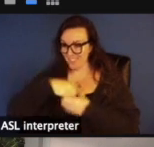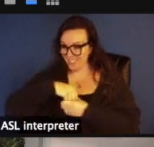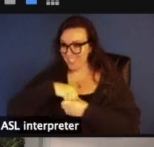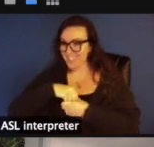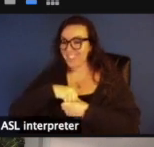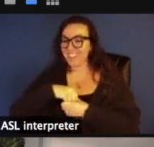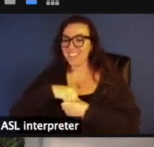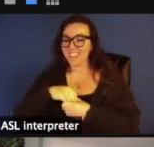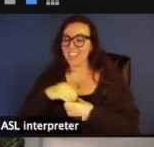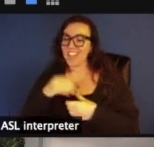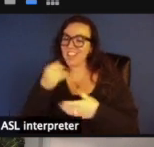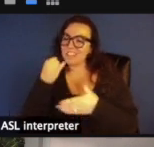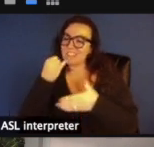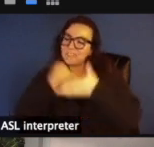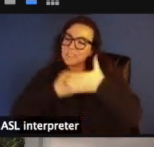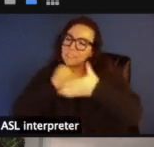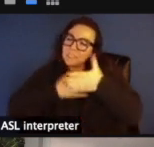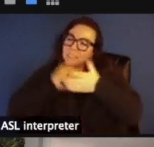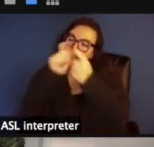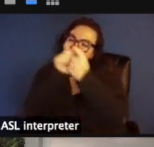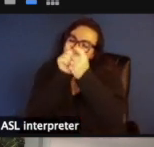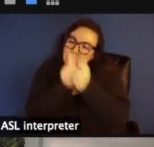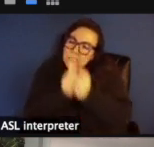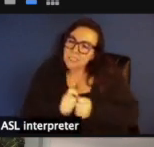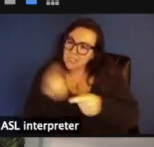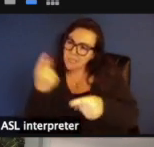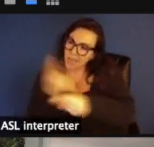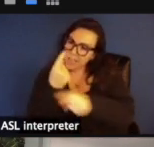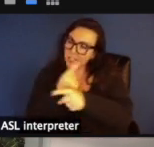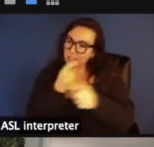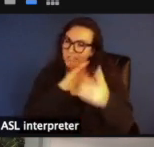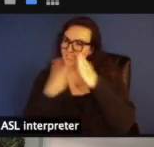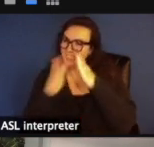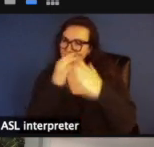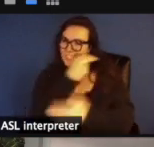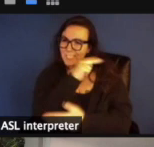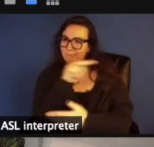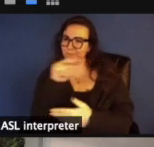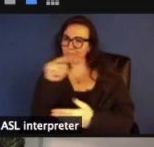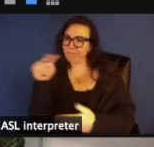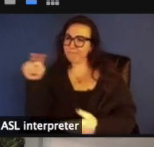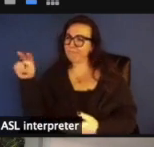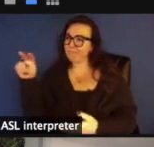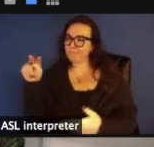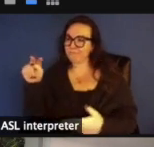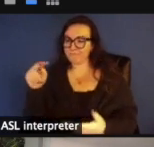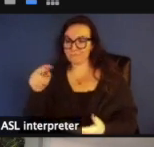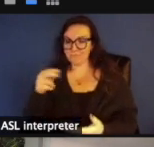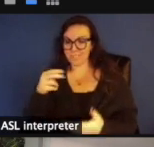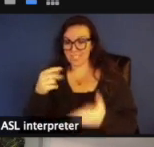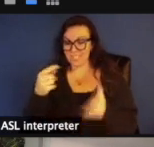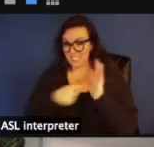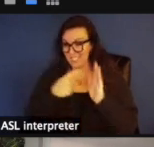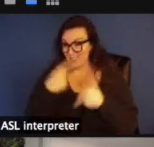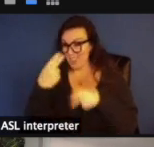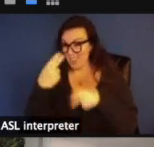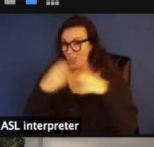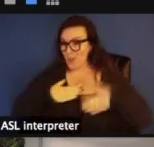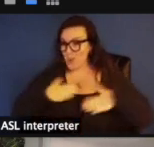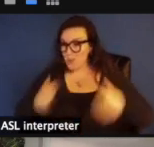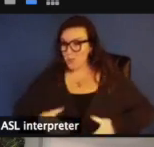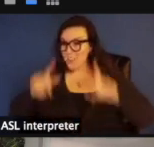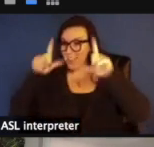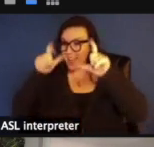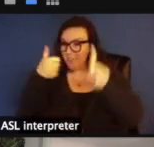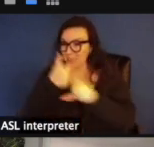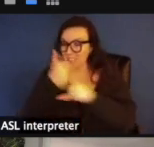very detailed and accurate cityscapes. And he just, from a quick view, he's sometimes called a human camera.